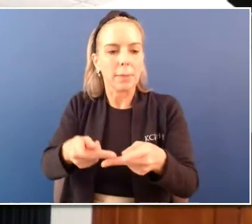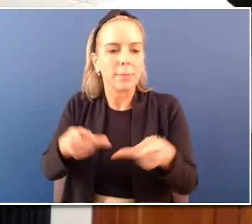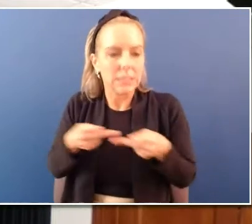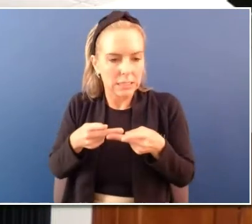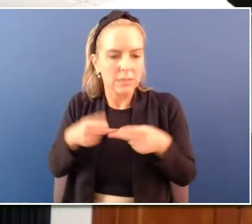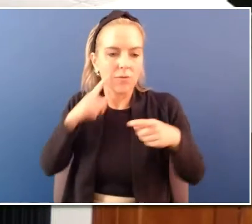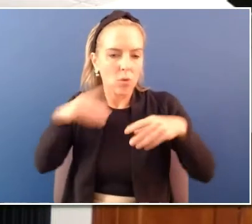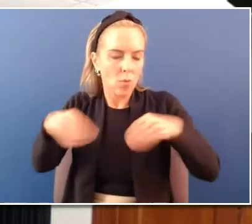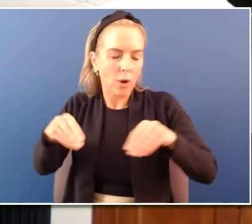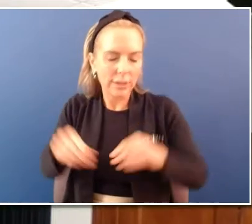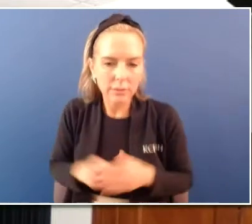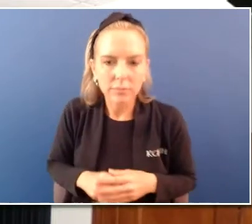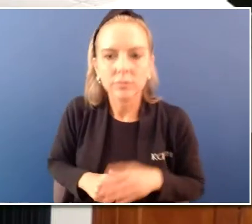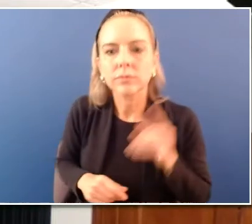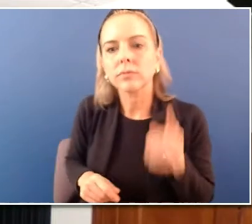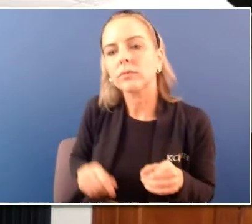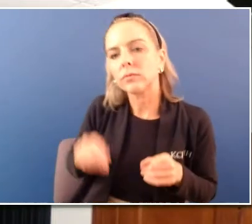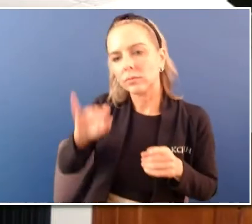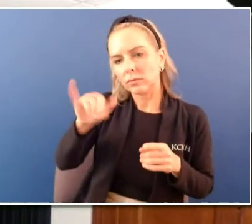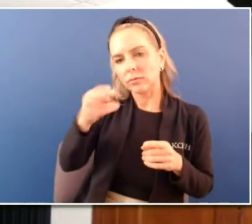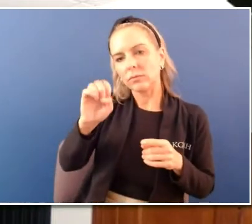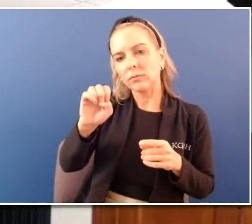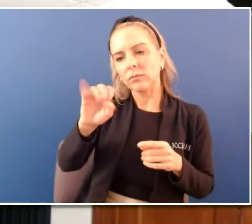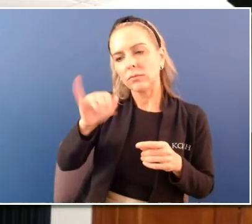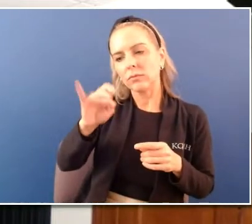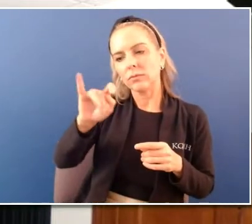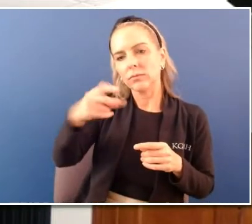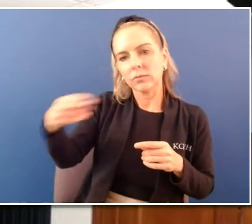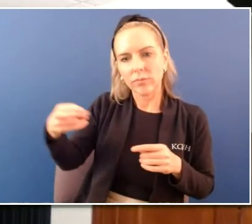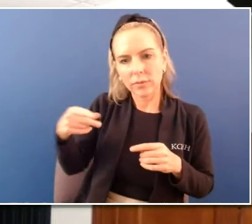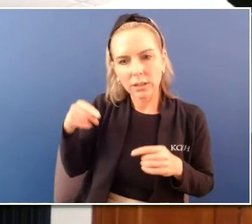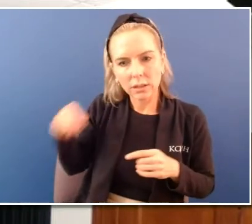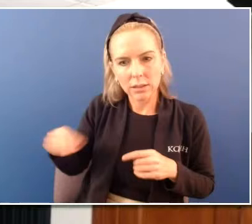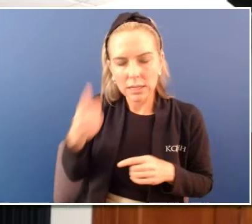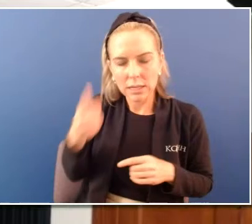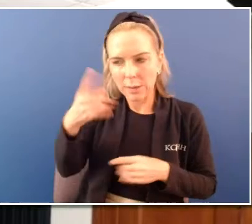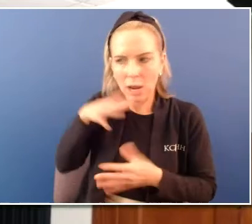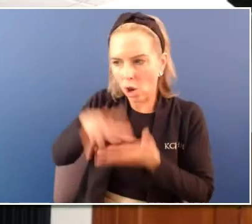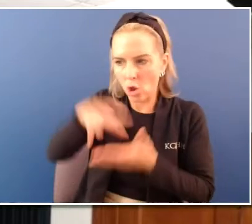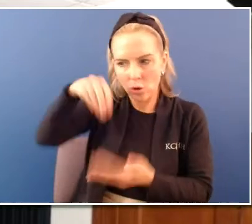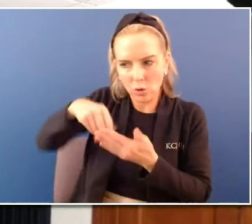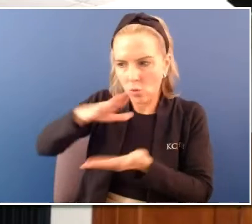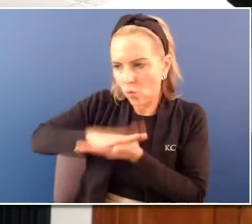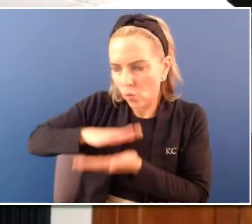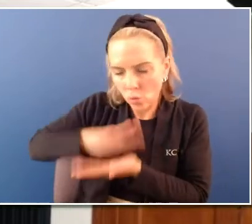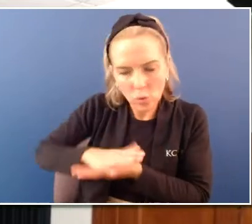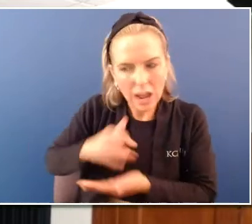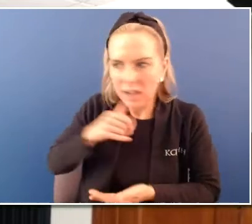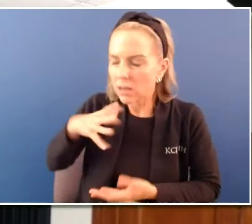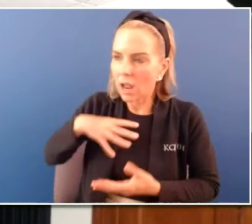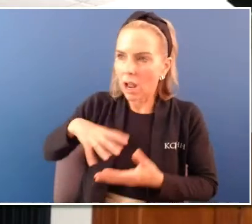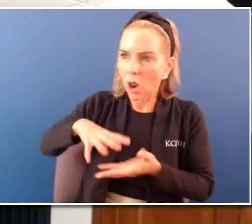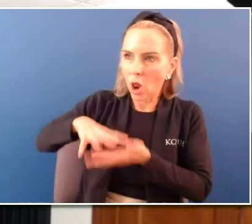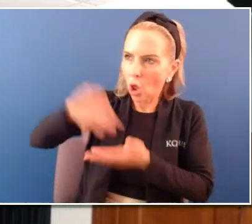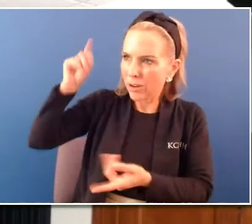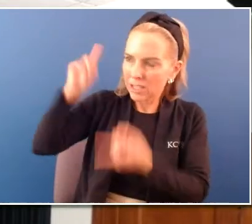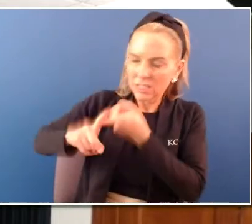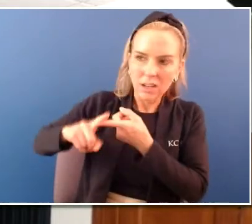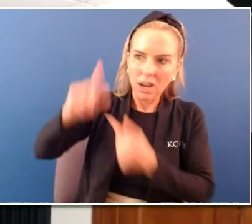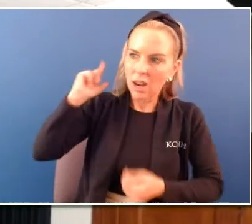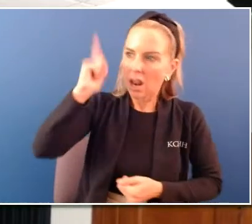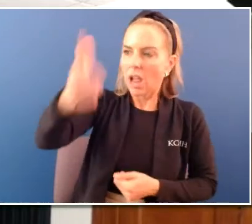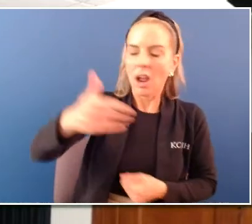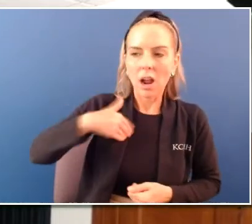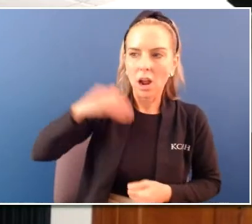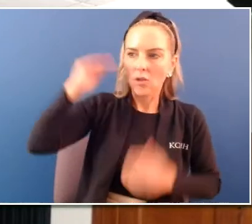Governor, Juneteenth is something I didn't learn about in school. It's something I didn't learn about in Yeah. my adult life. And I've been interviewing some people